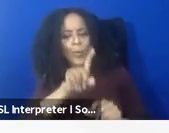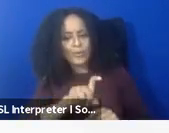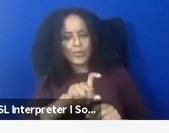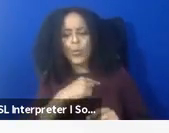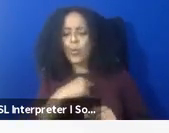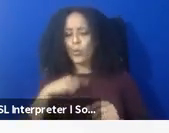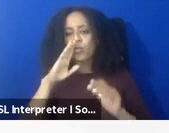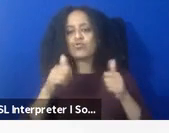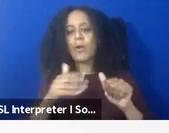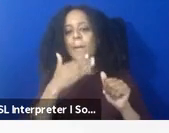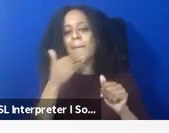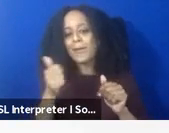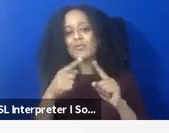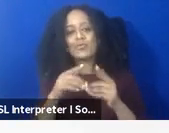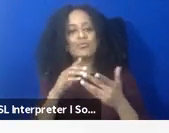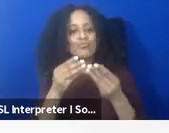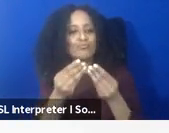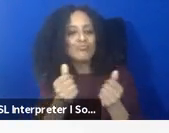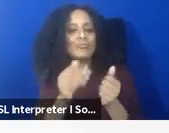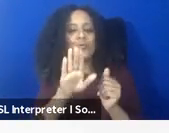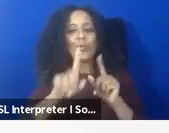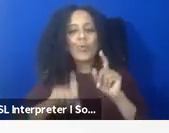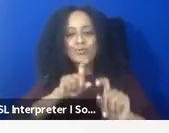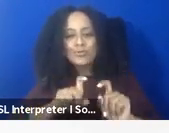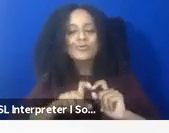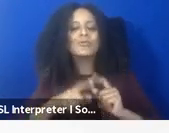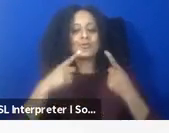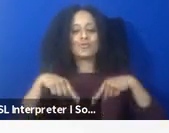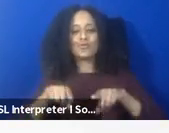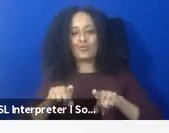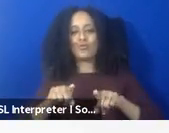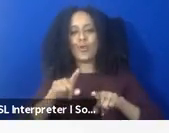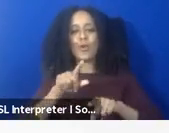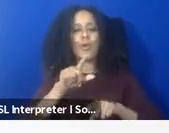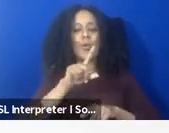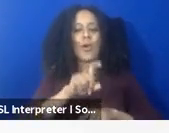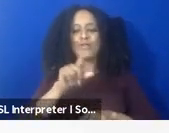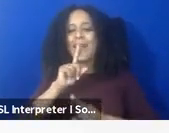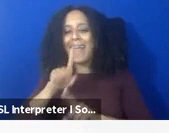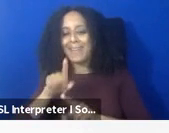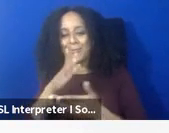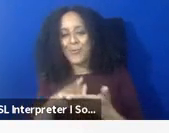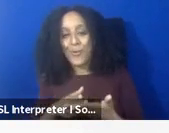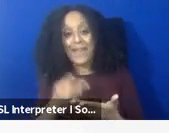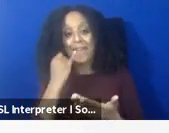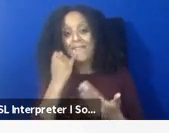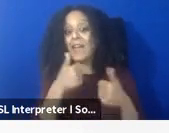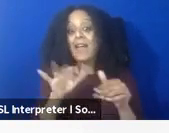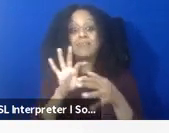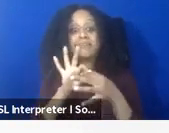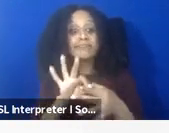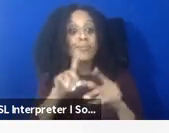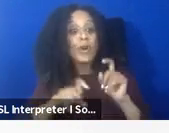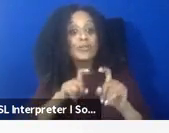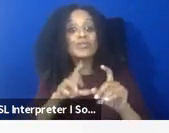all questions during the Q&A portion of this webinar. If you have a question about obtaining continuing education